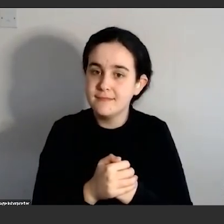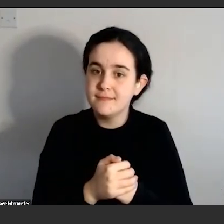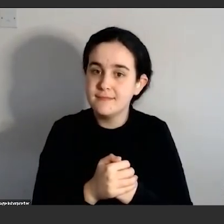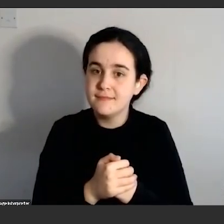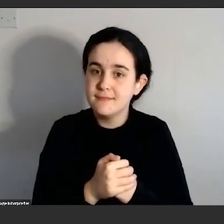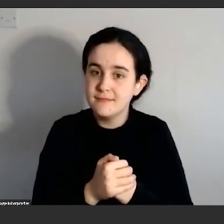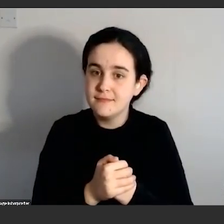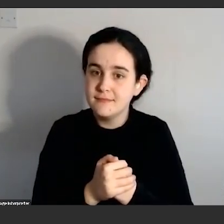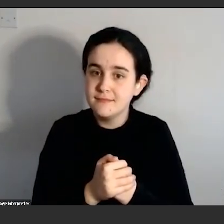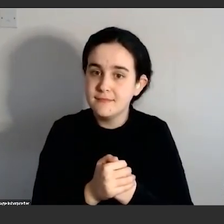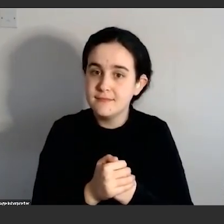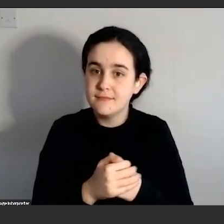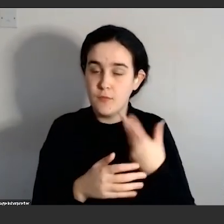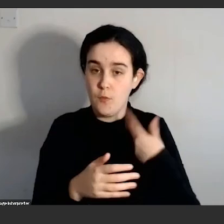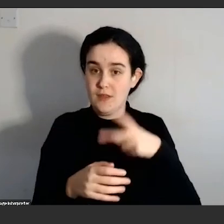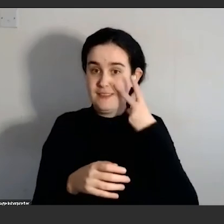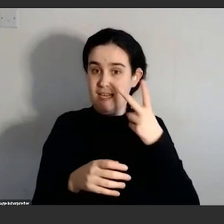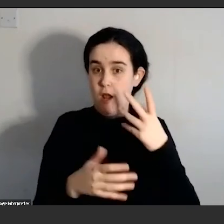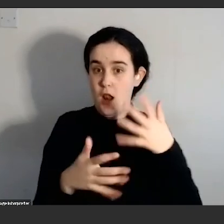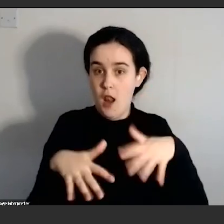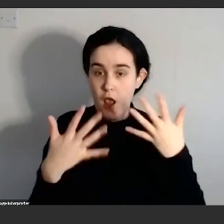like. But with the